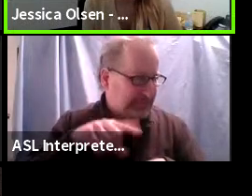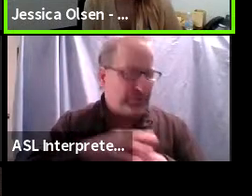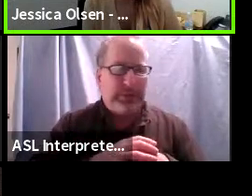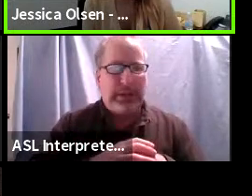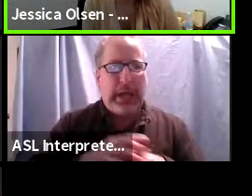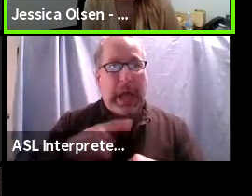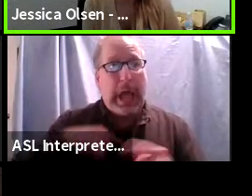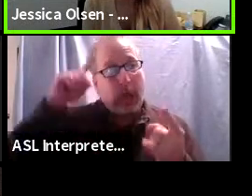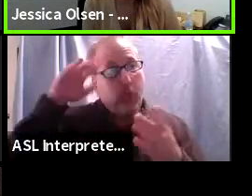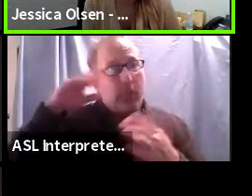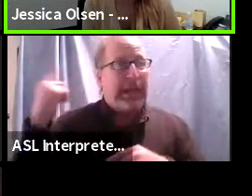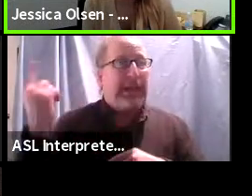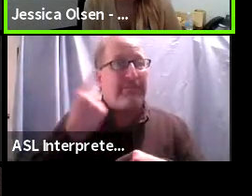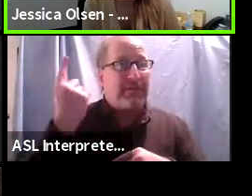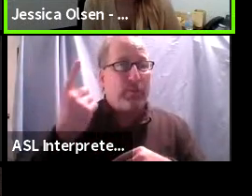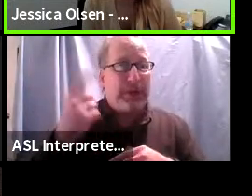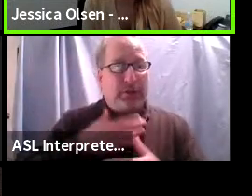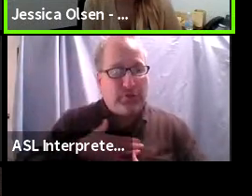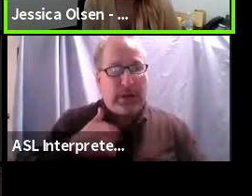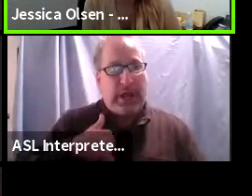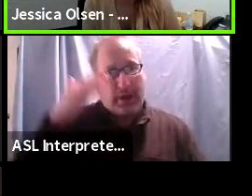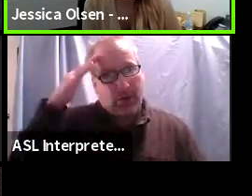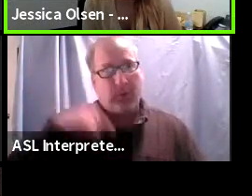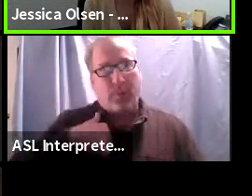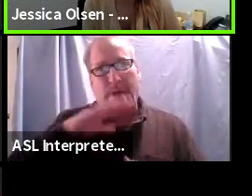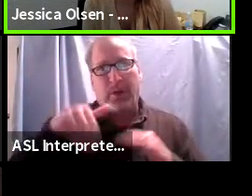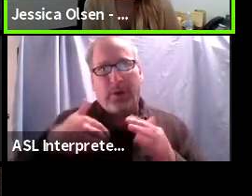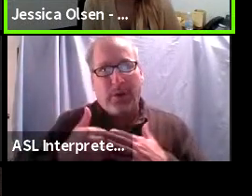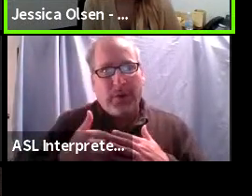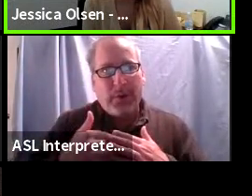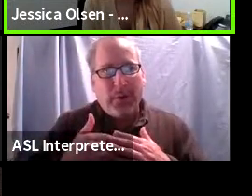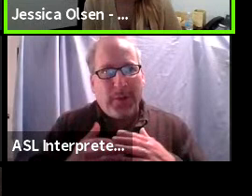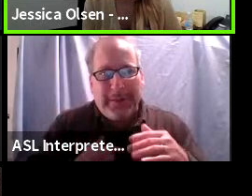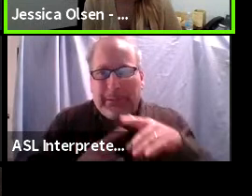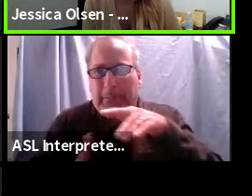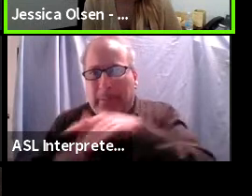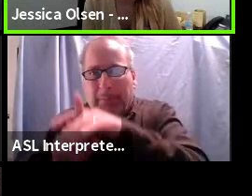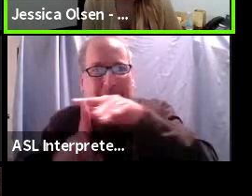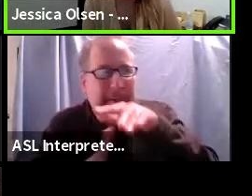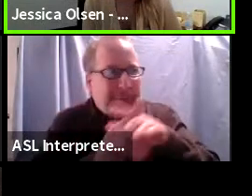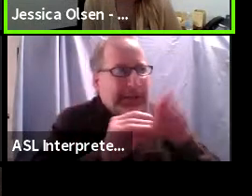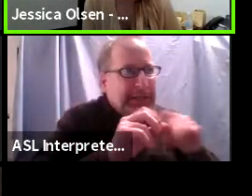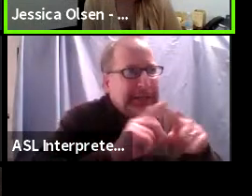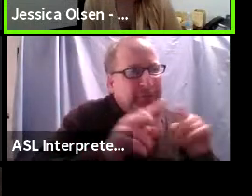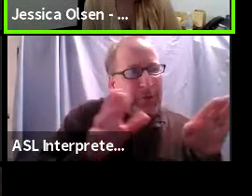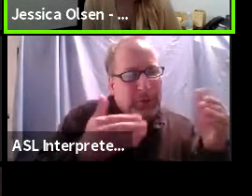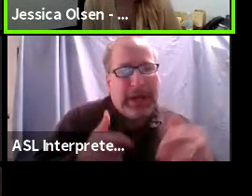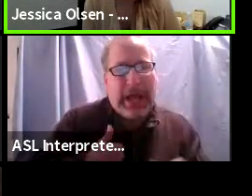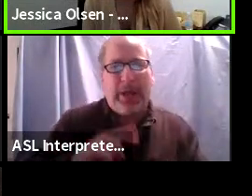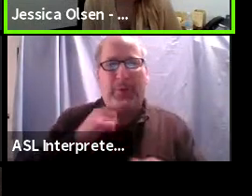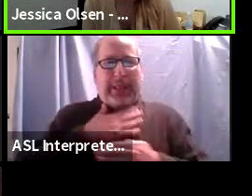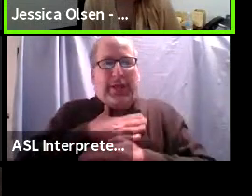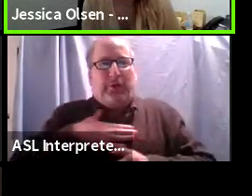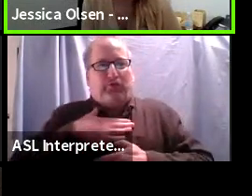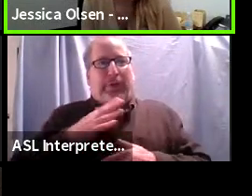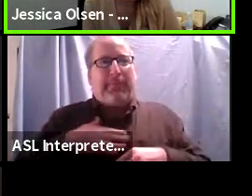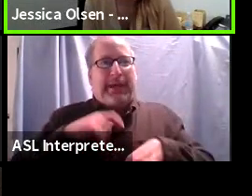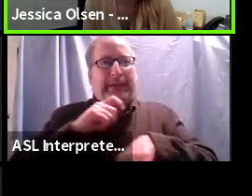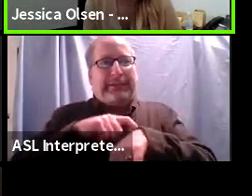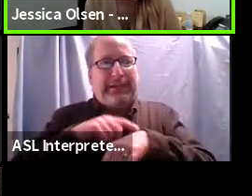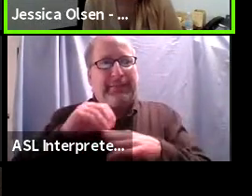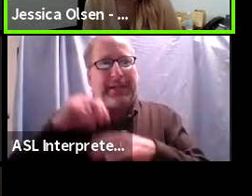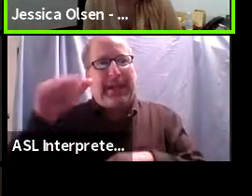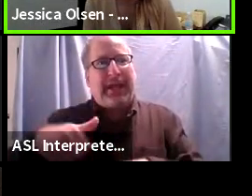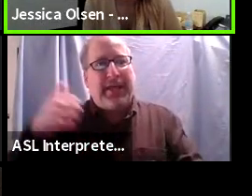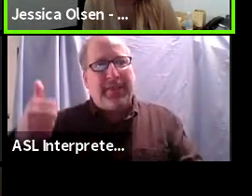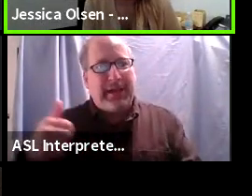I hope everyone enjoyed it. I know we were all kind of popping in as Taylor was talking. I certainly enjoyed my time. In the others,